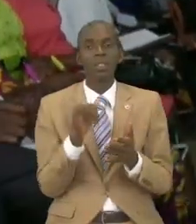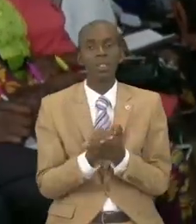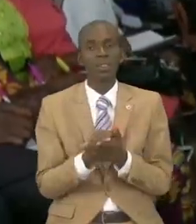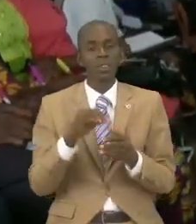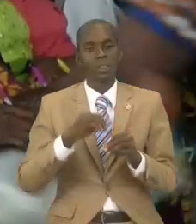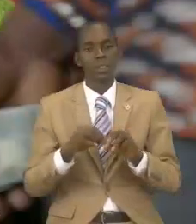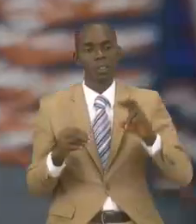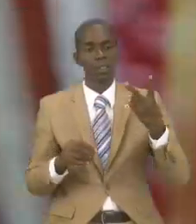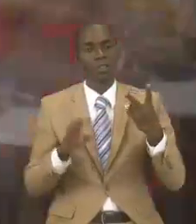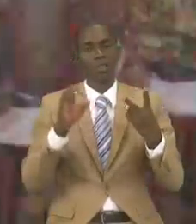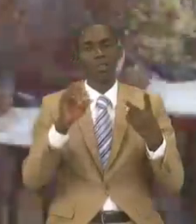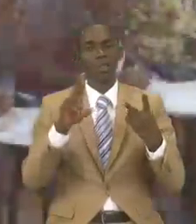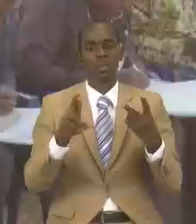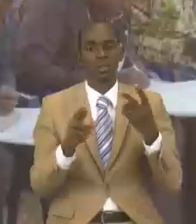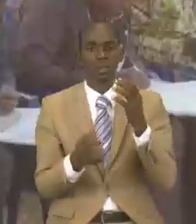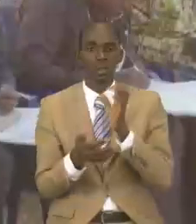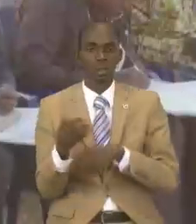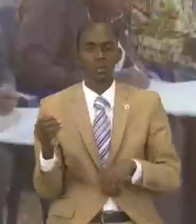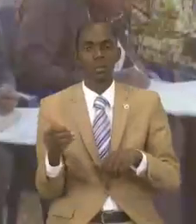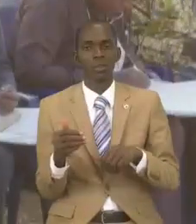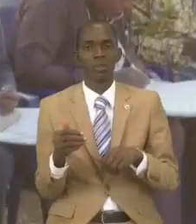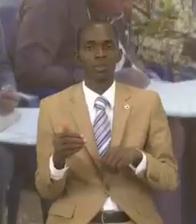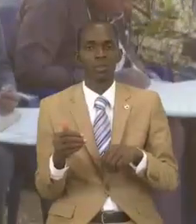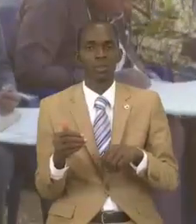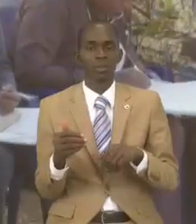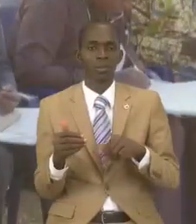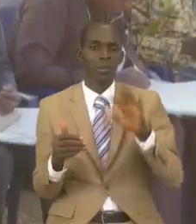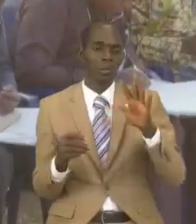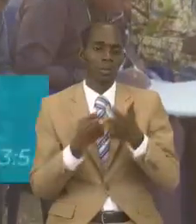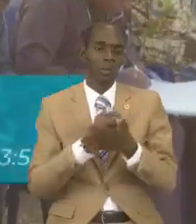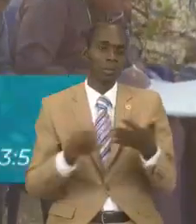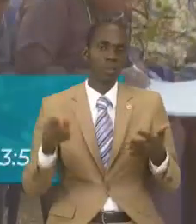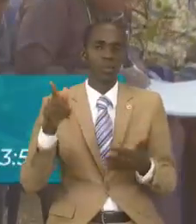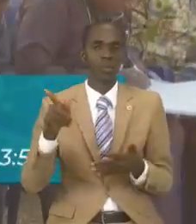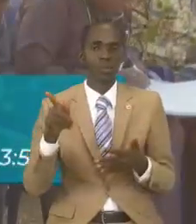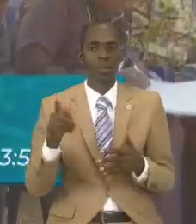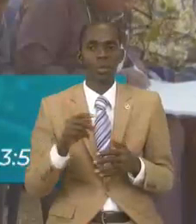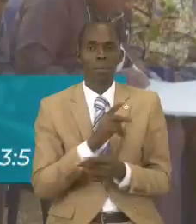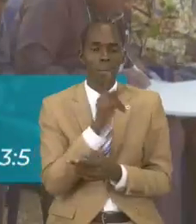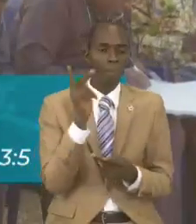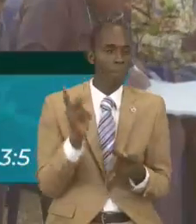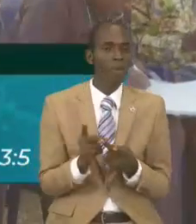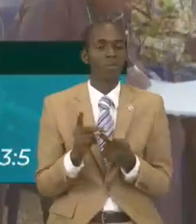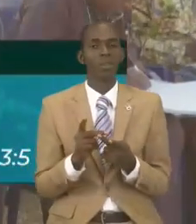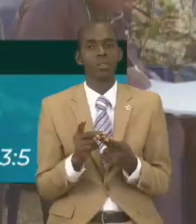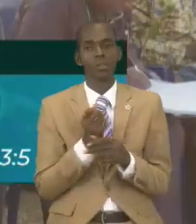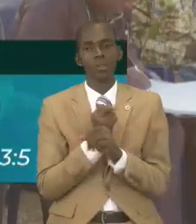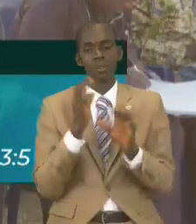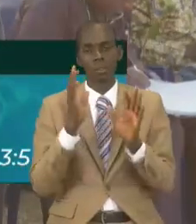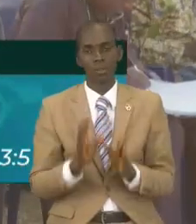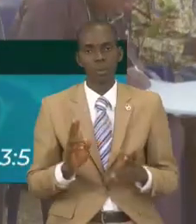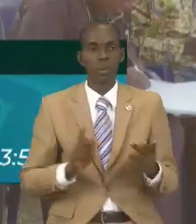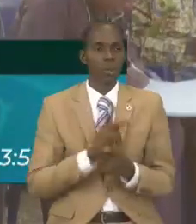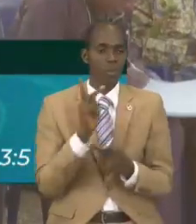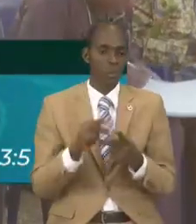verse 21. Perfect Savior, perfect substitute,